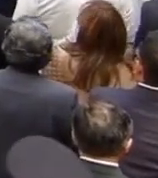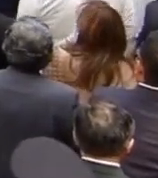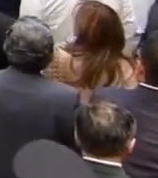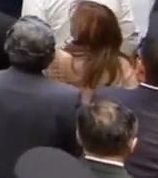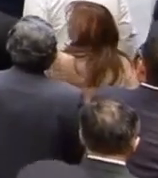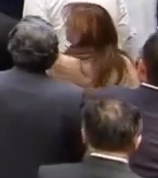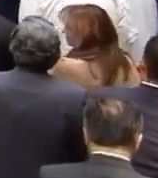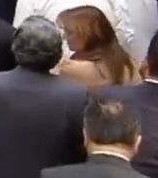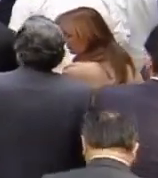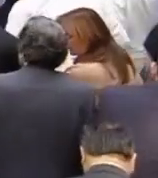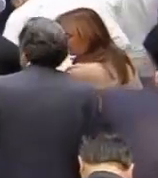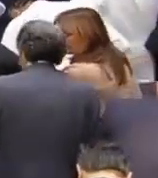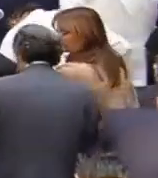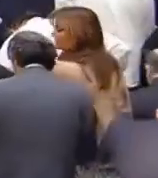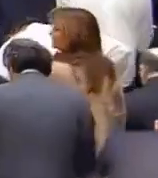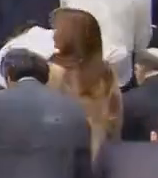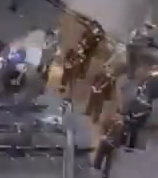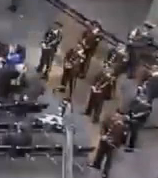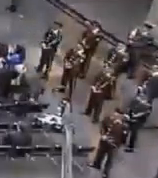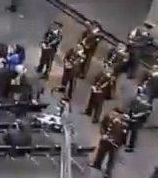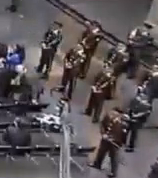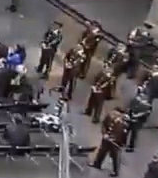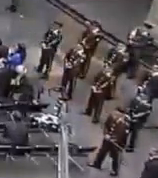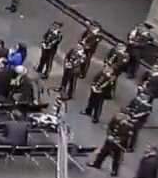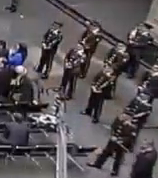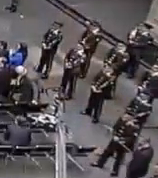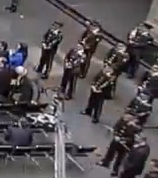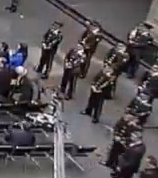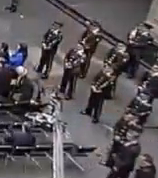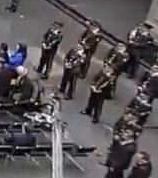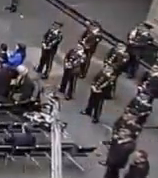they invite you to take your seat